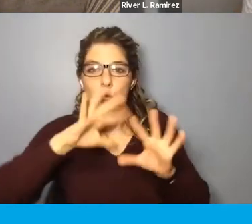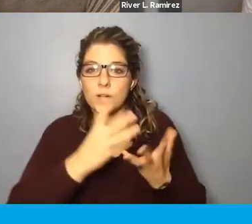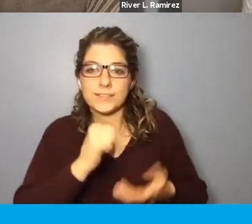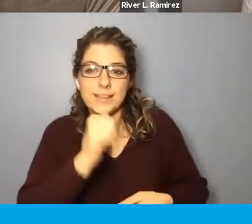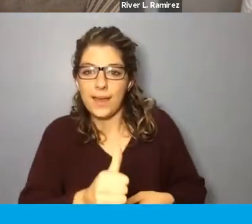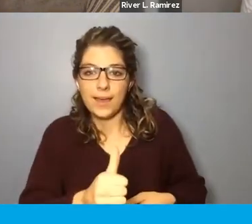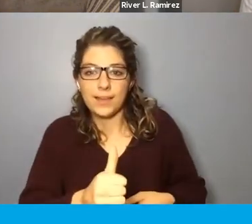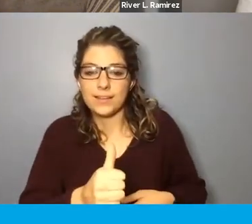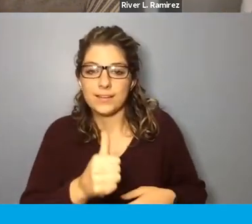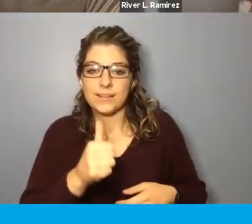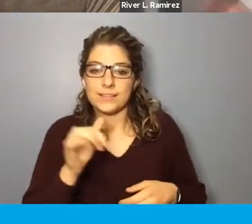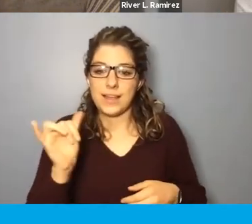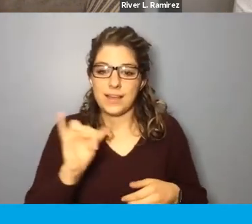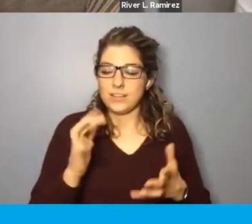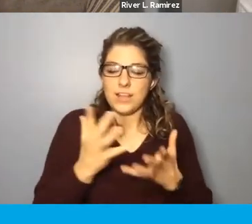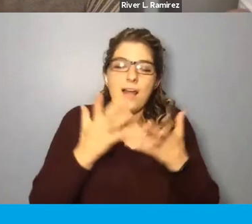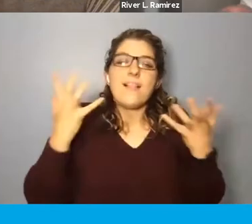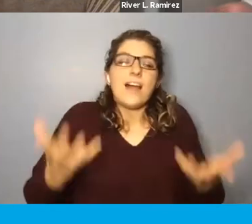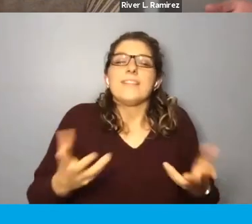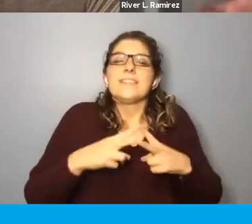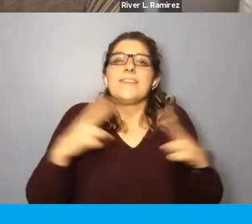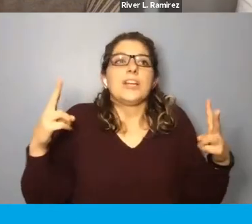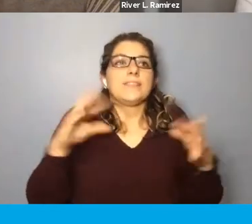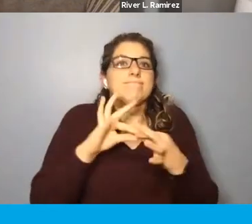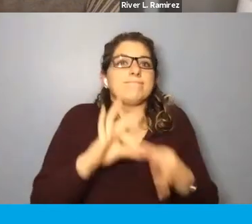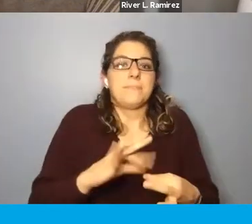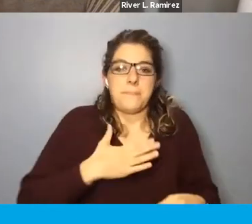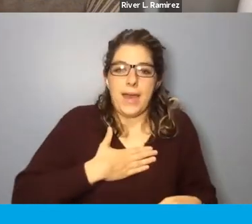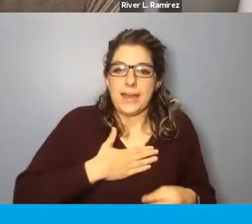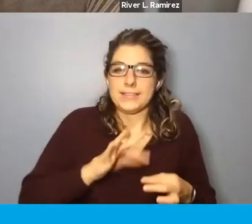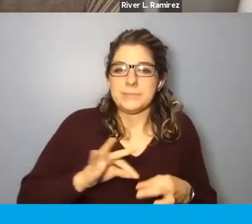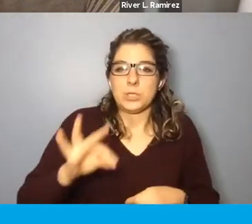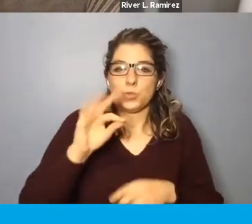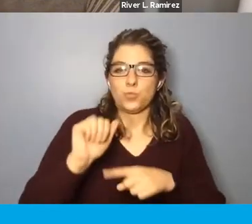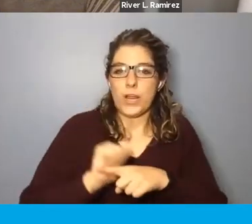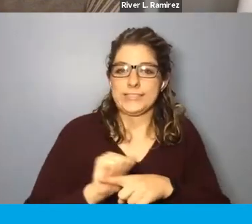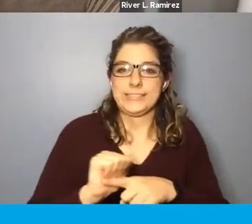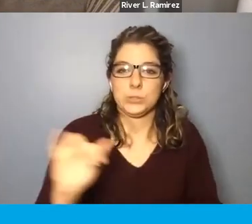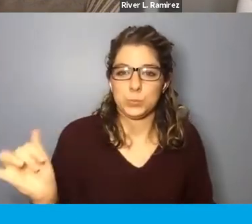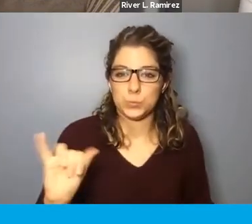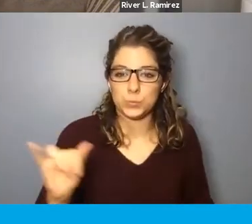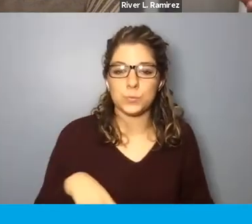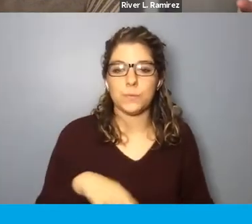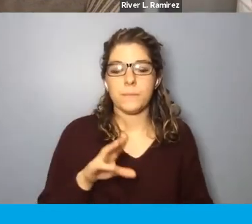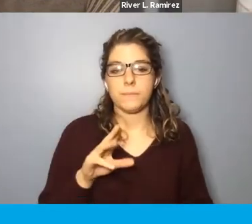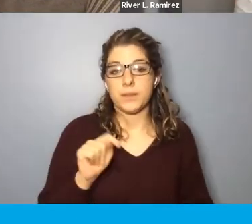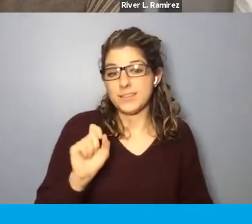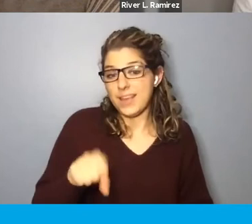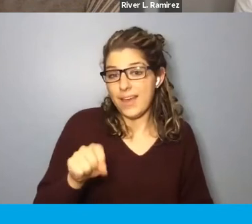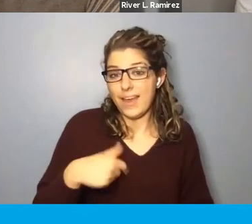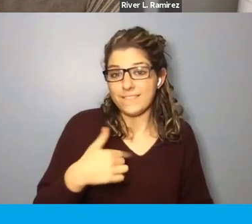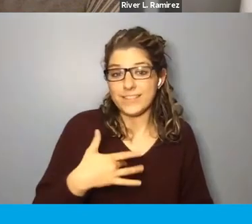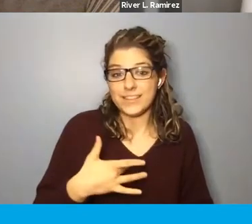like, yeah, a lot of this is like very much tied into my own spiritual practices too. But yeah, that's, I feel